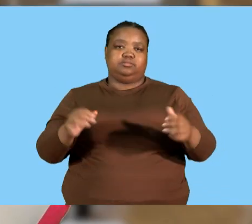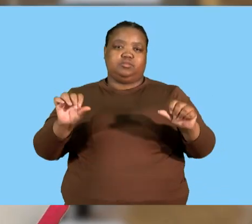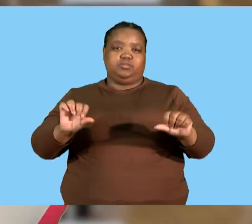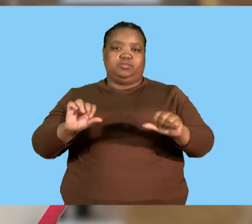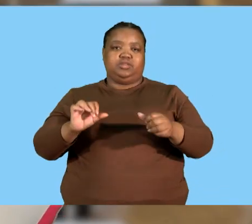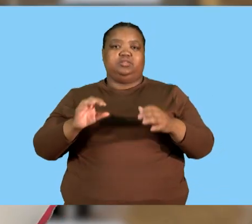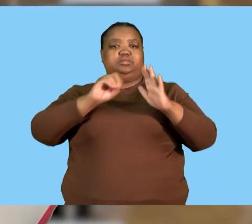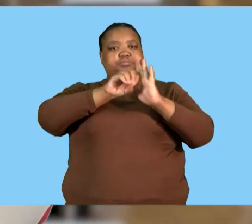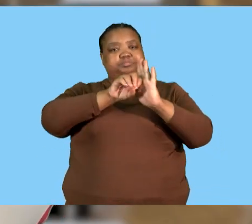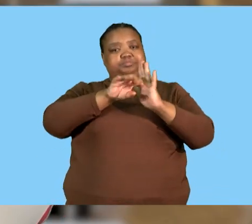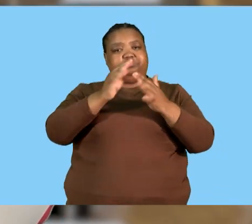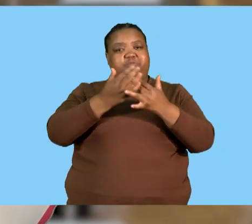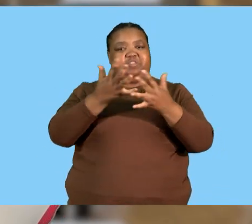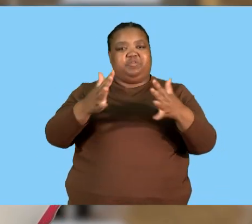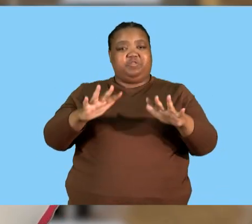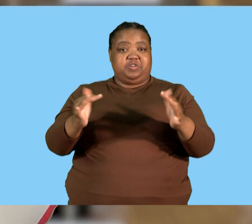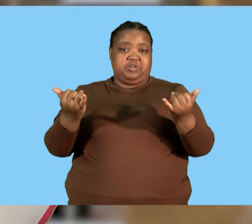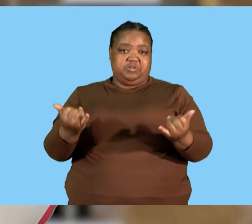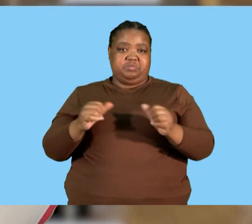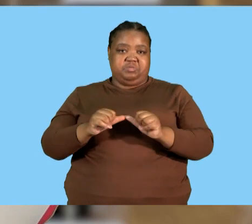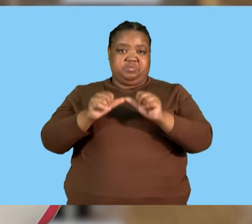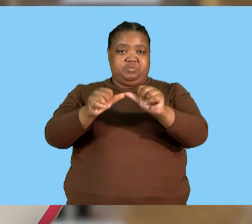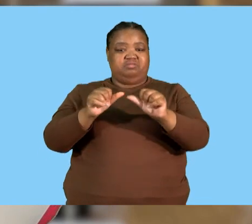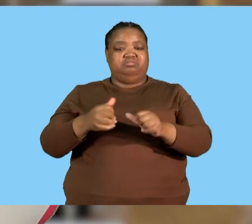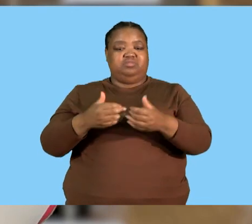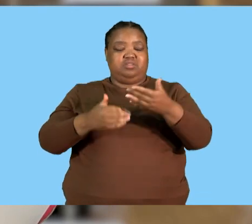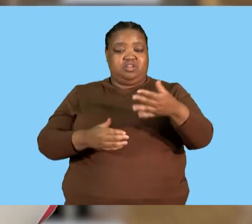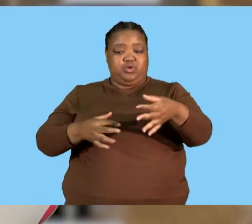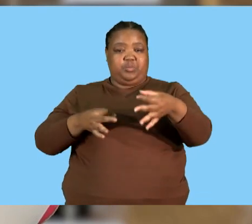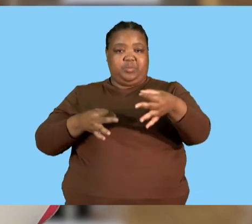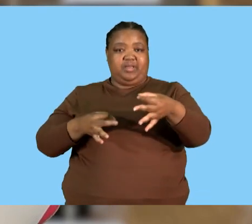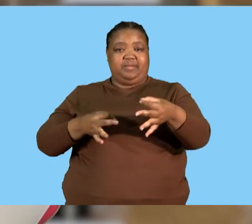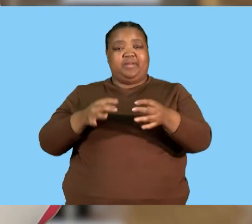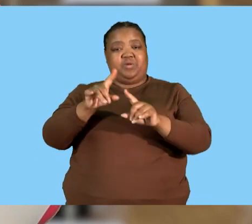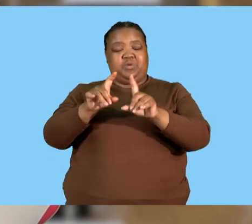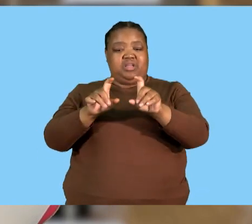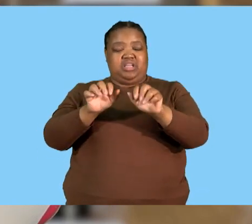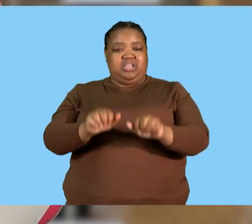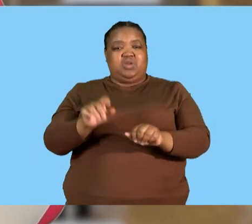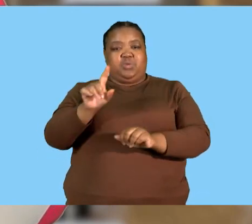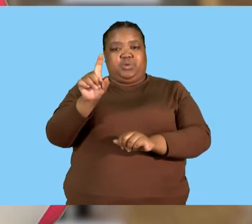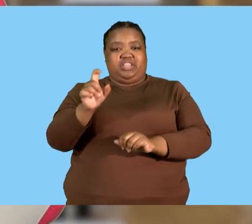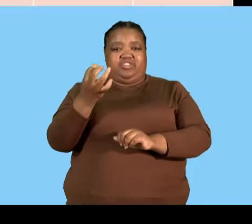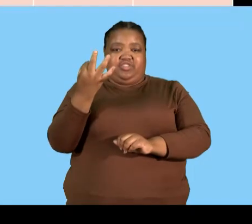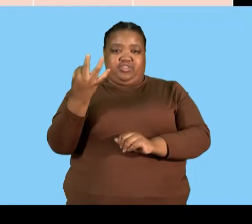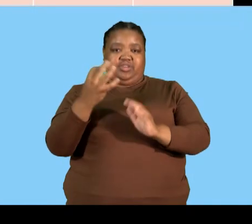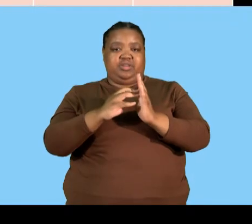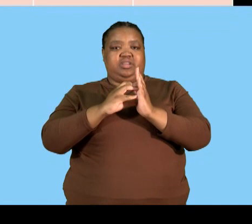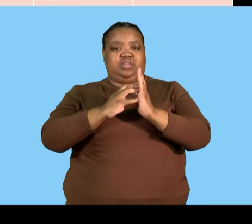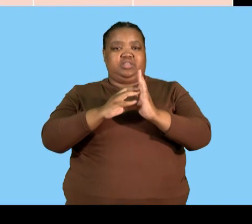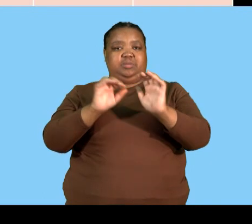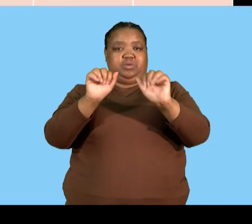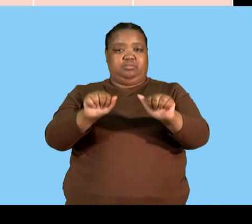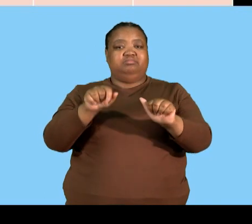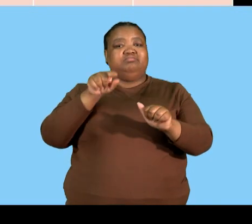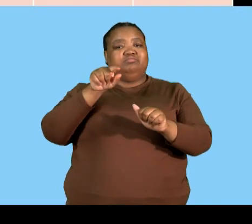Welcome back from the net break. Now let us continue with our questions. We are in question 3, example. So now